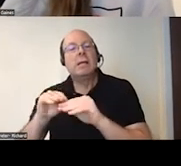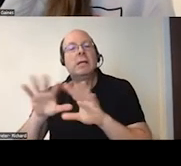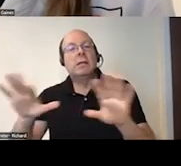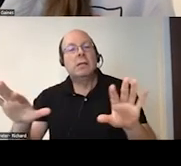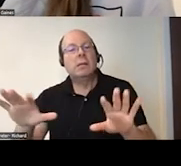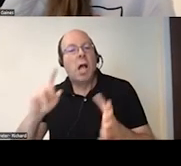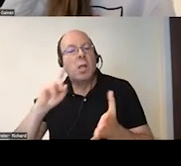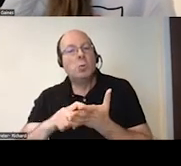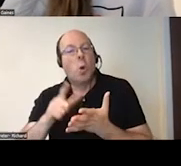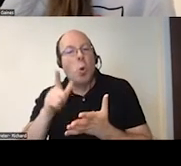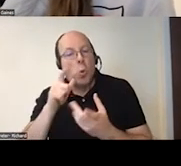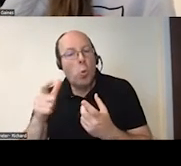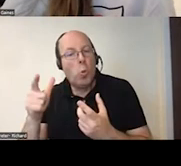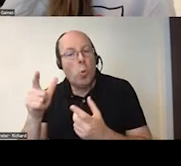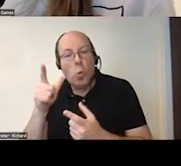change quite a bit.